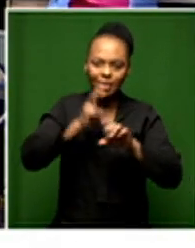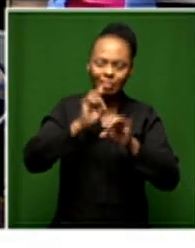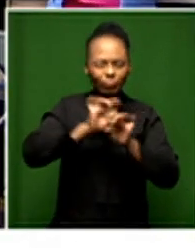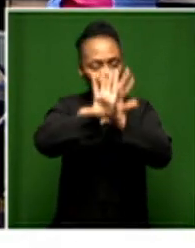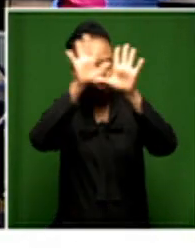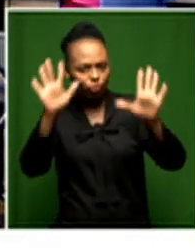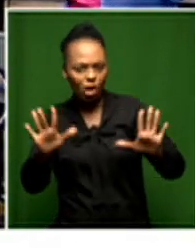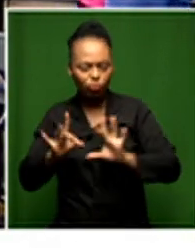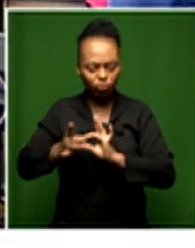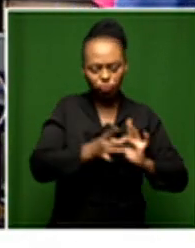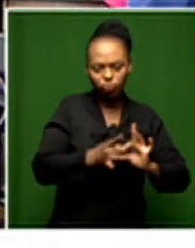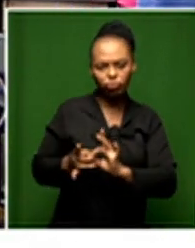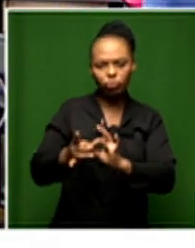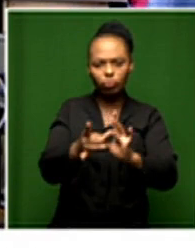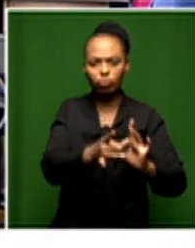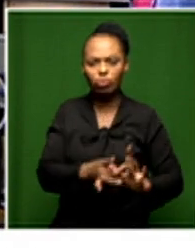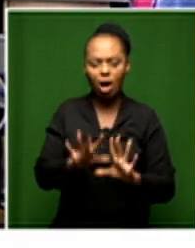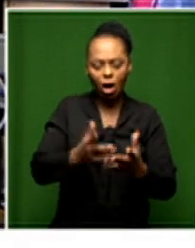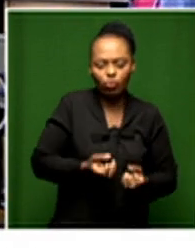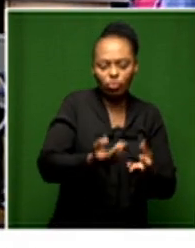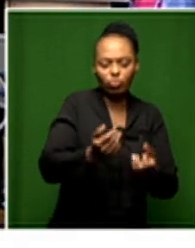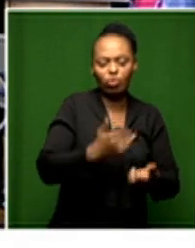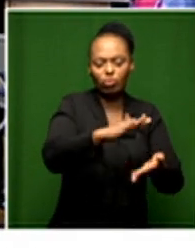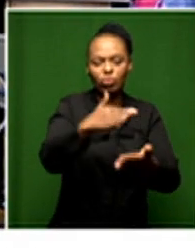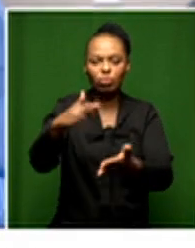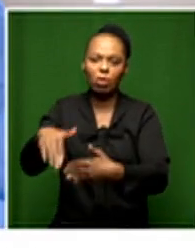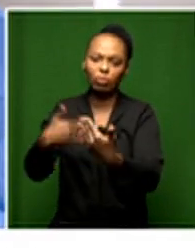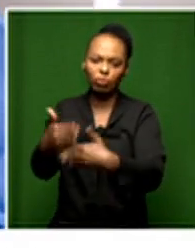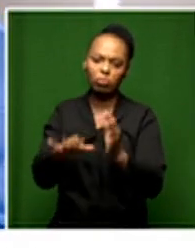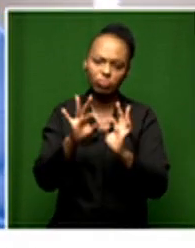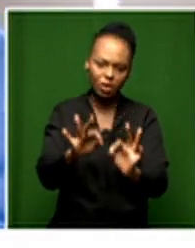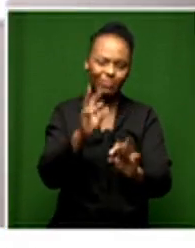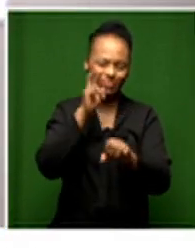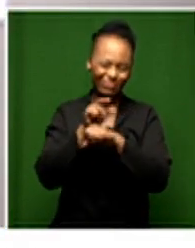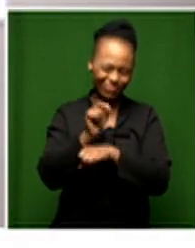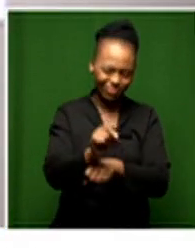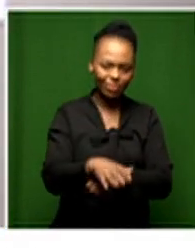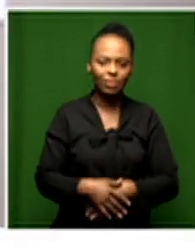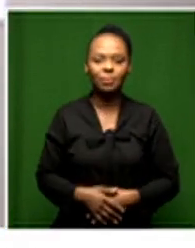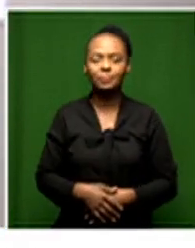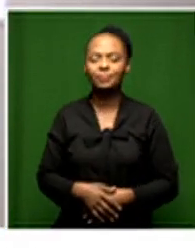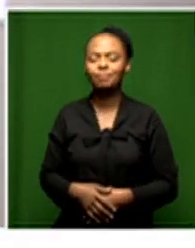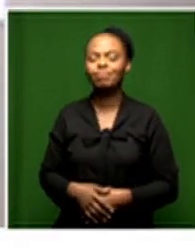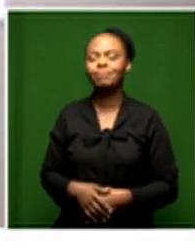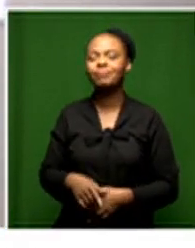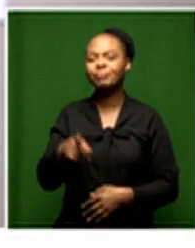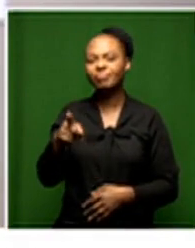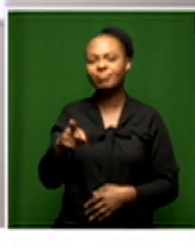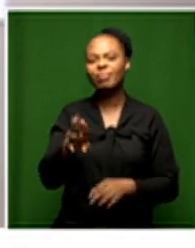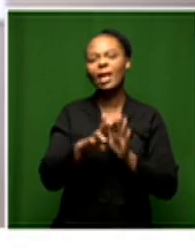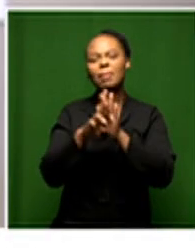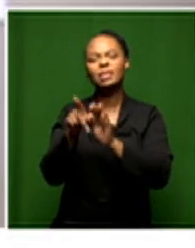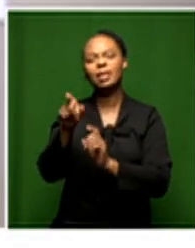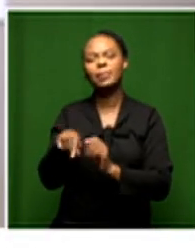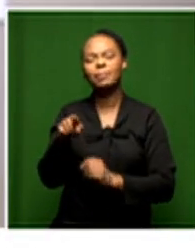existing mechanisms of distribution on the ground. And then, Ambassador, the issue of